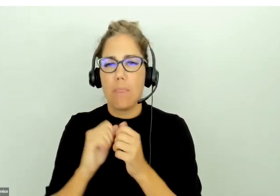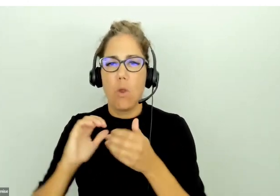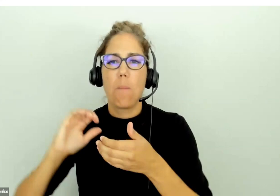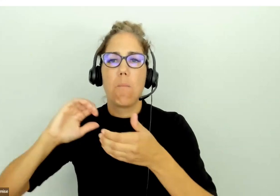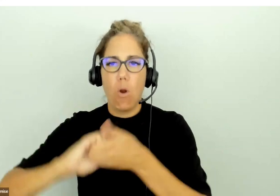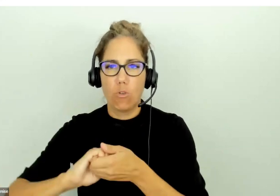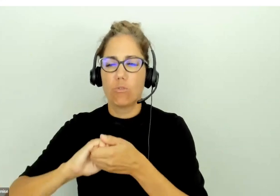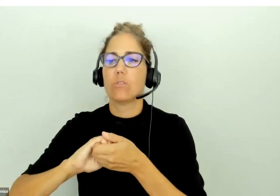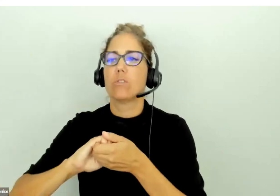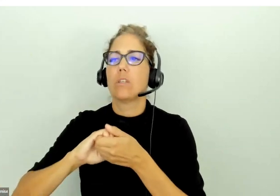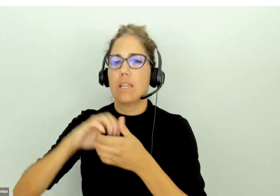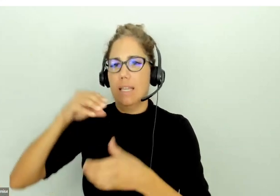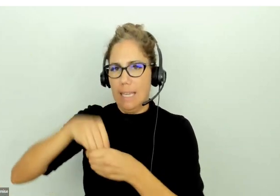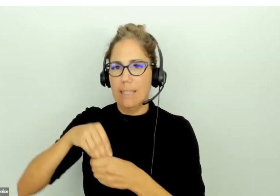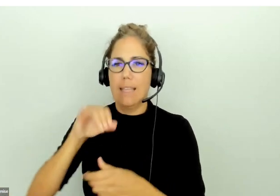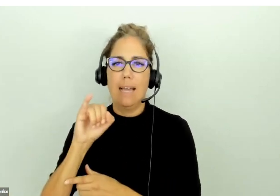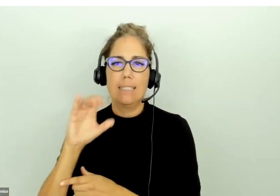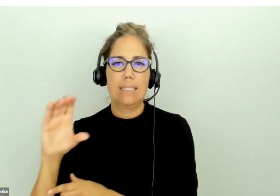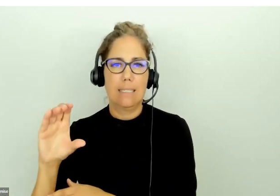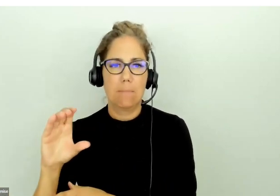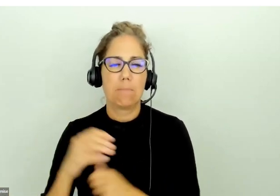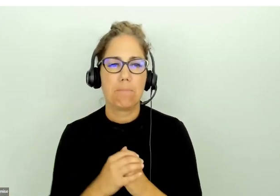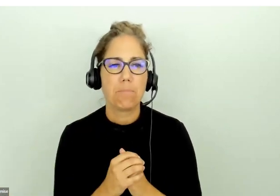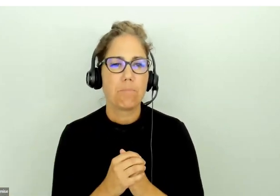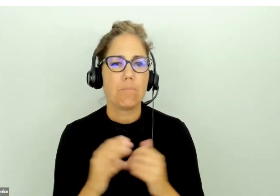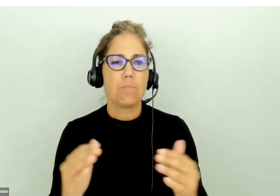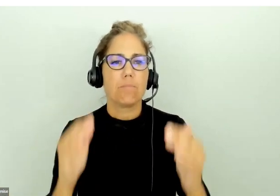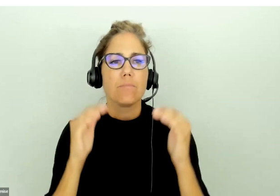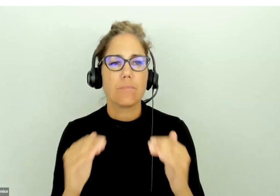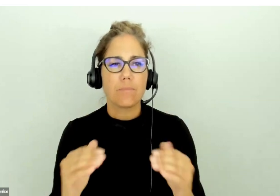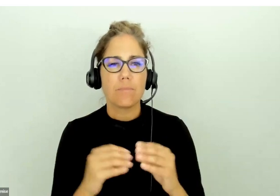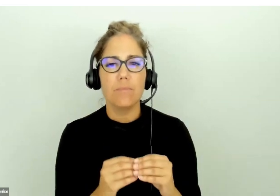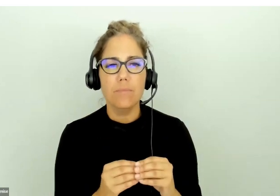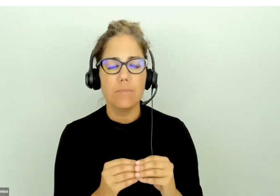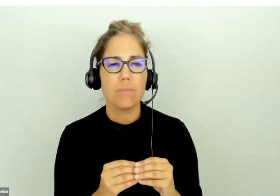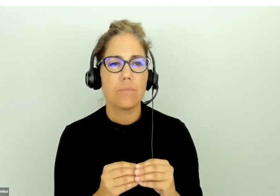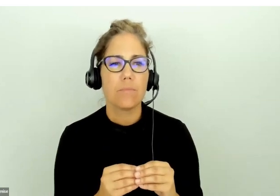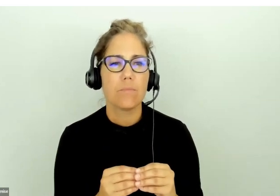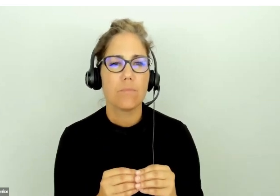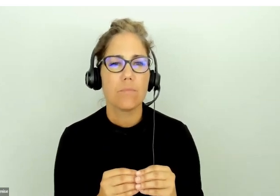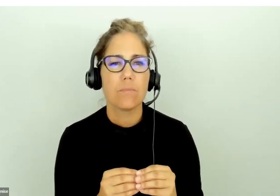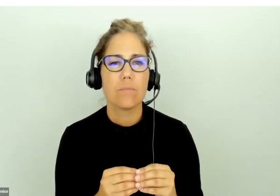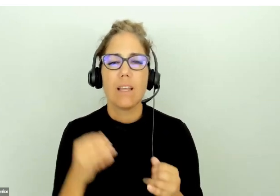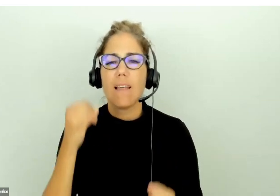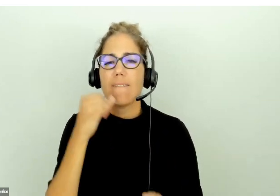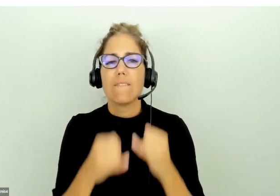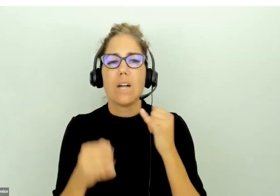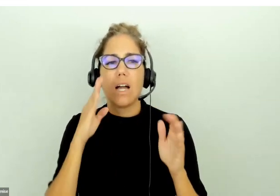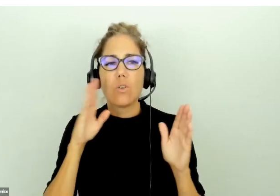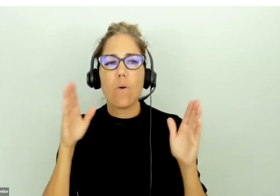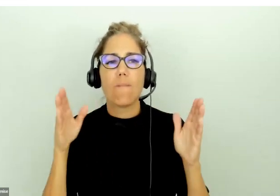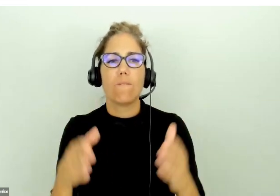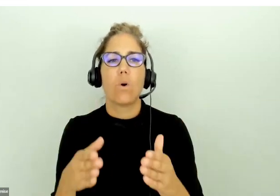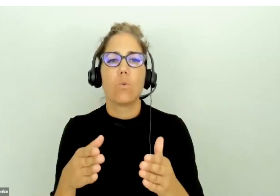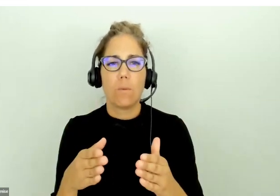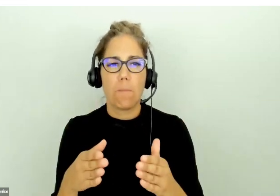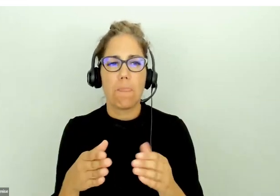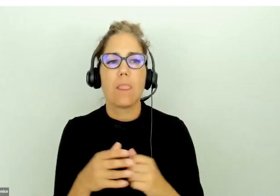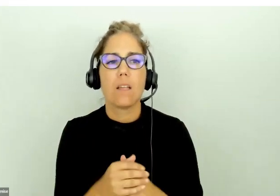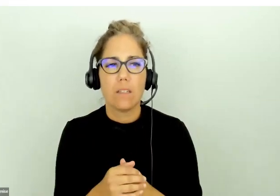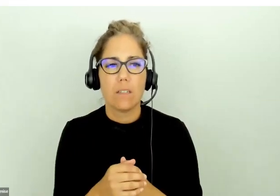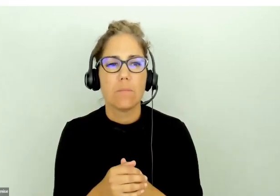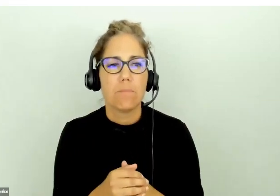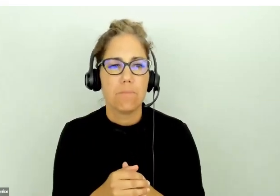ICC. Next slide. Our final focus area is person-centered